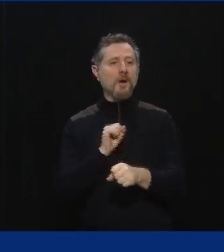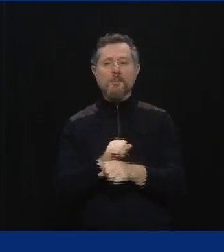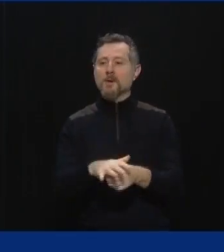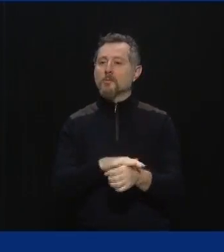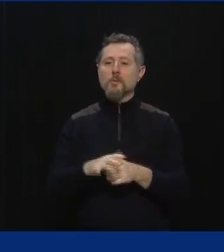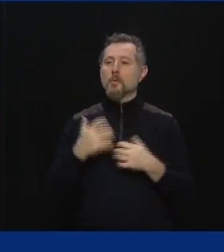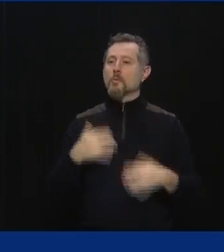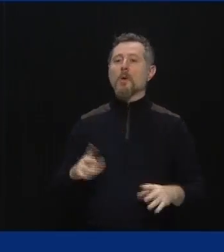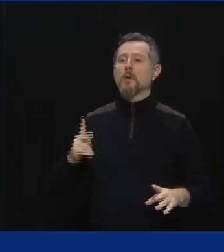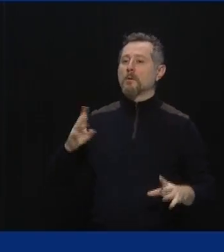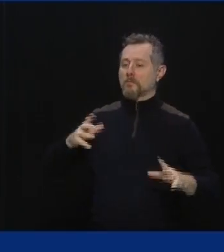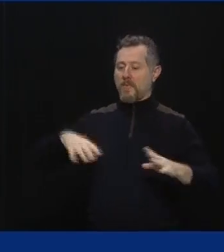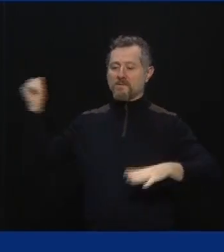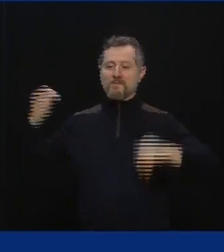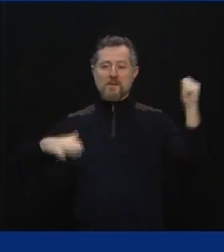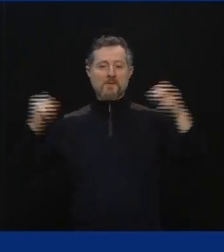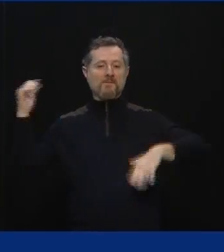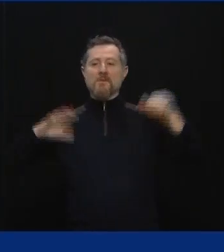No offense, Governor.